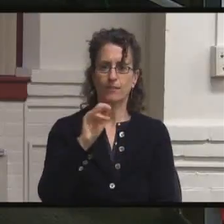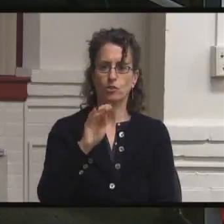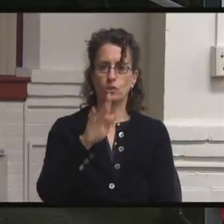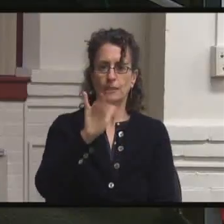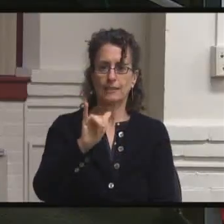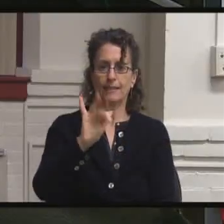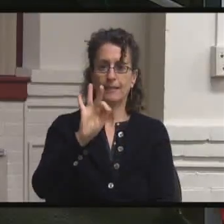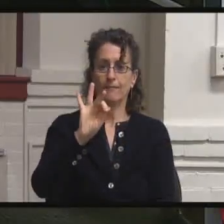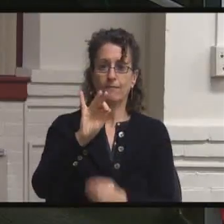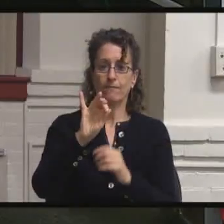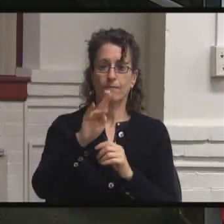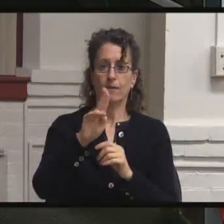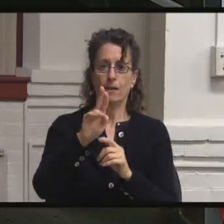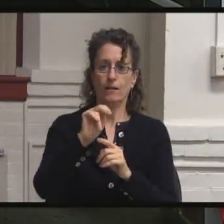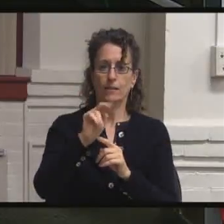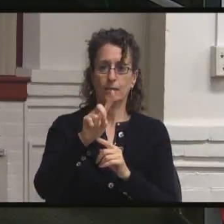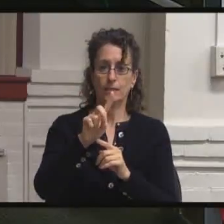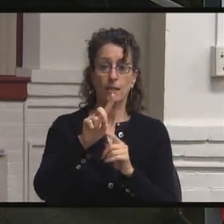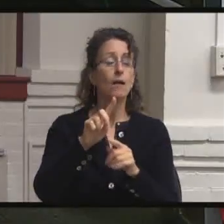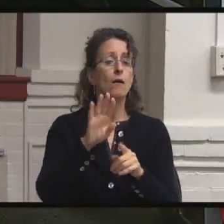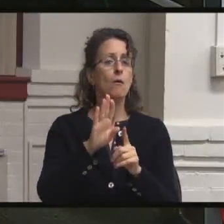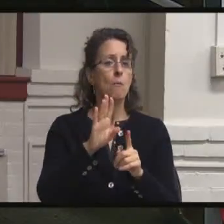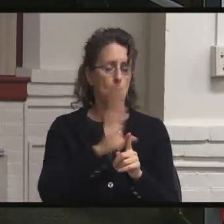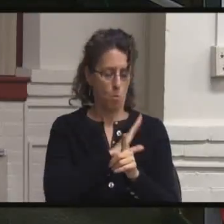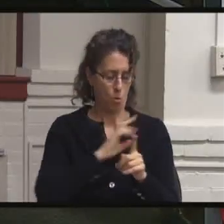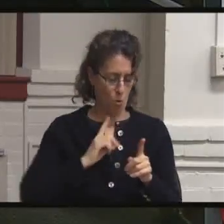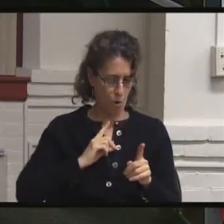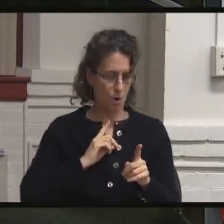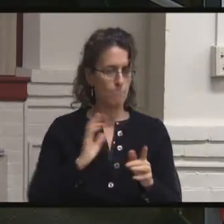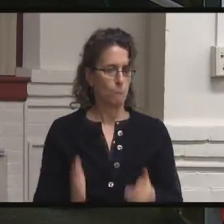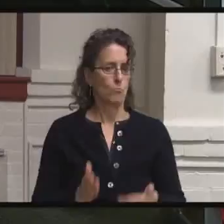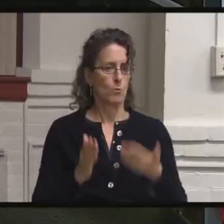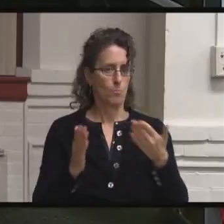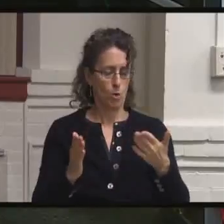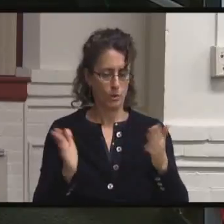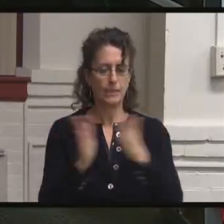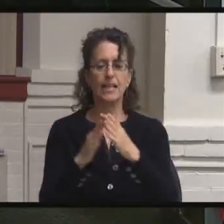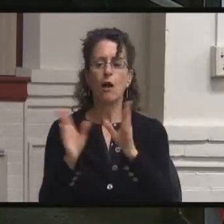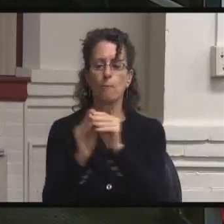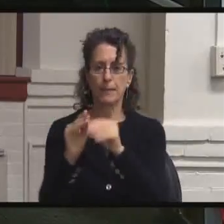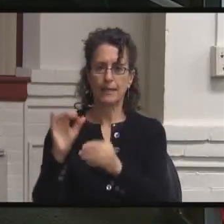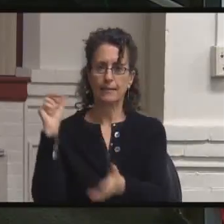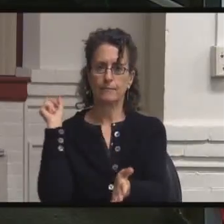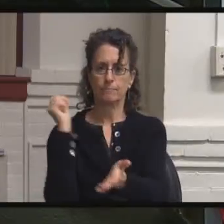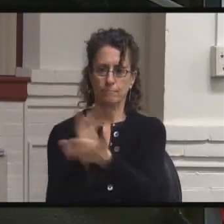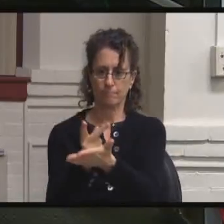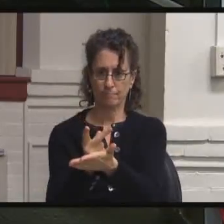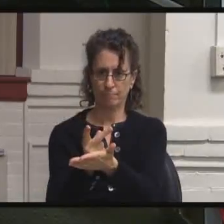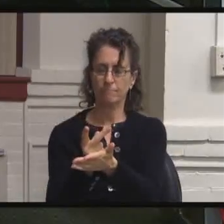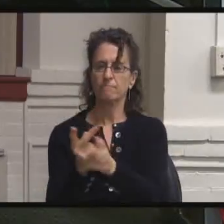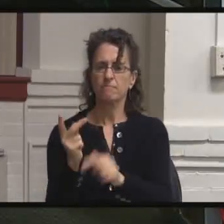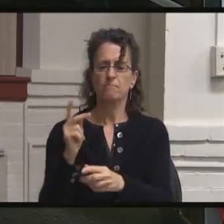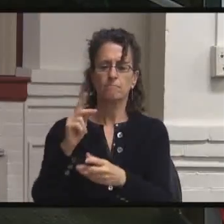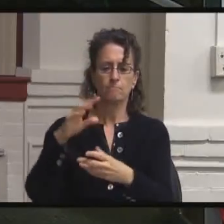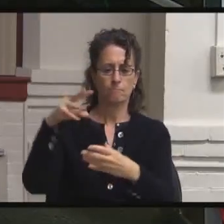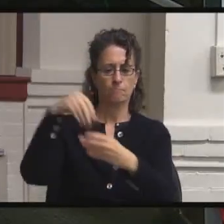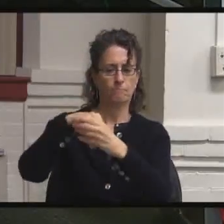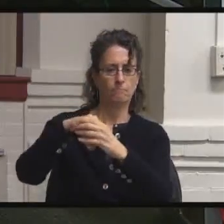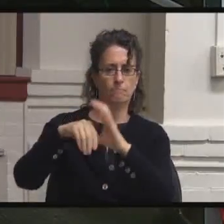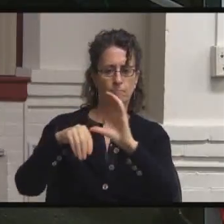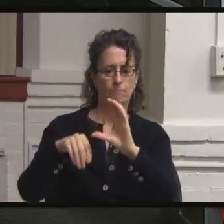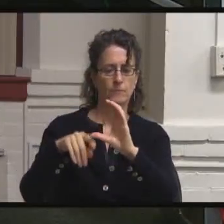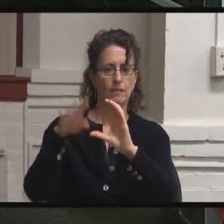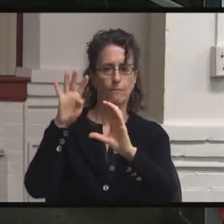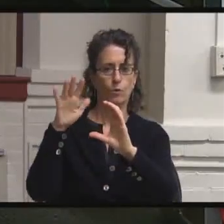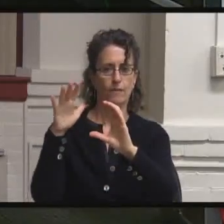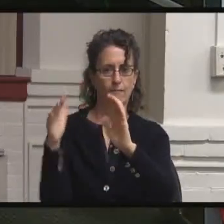proposed and the town meeting served to seed with $45,000 this last year, of